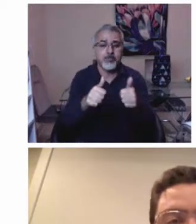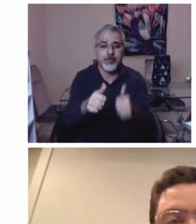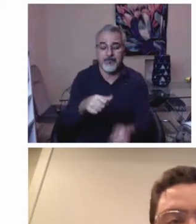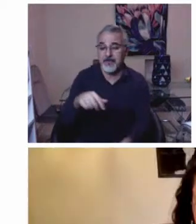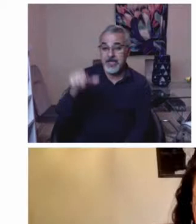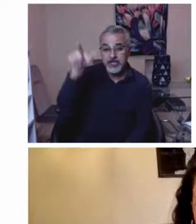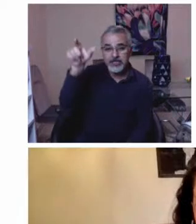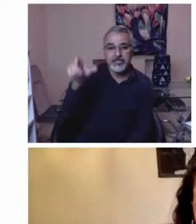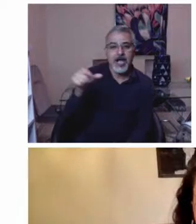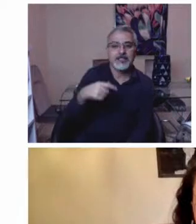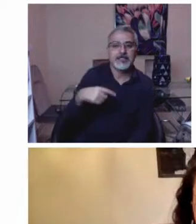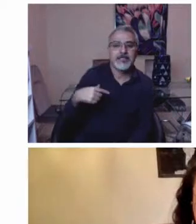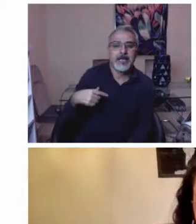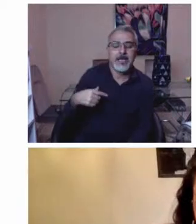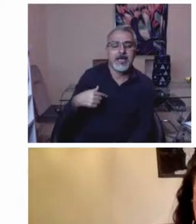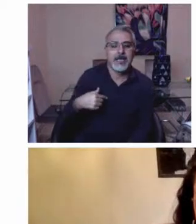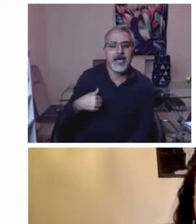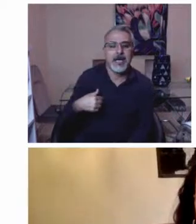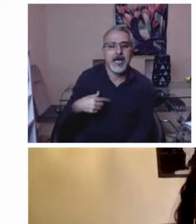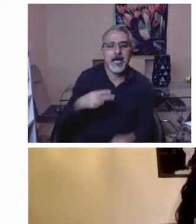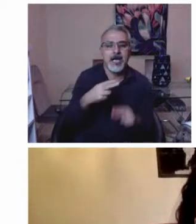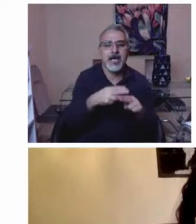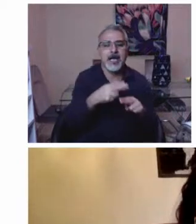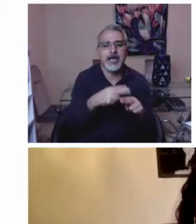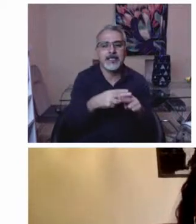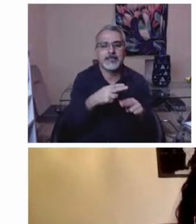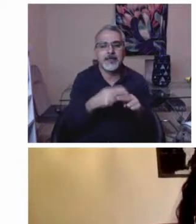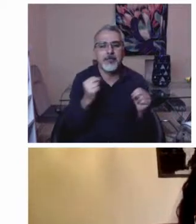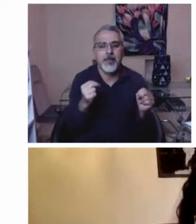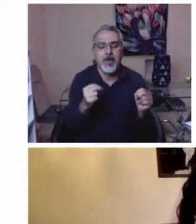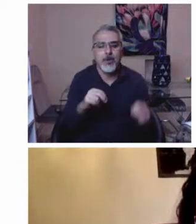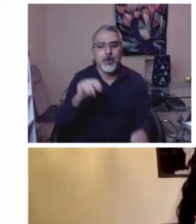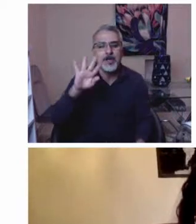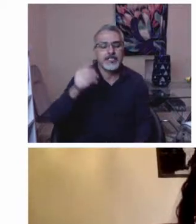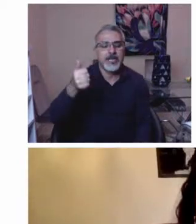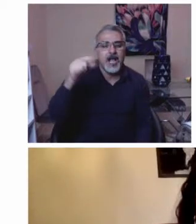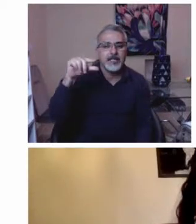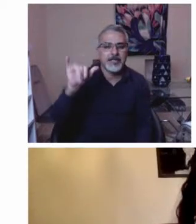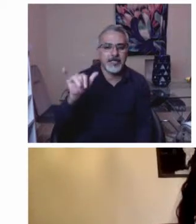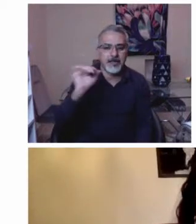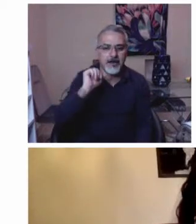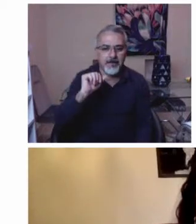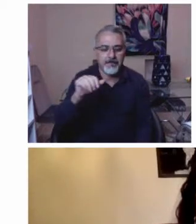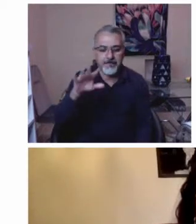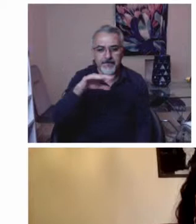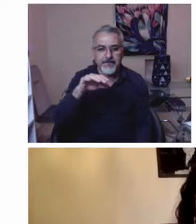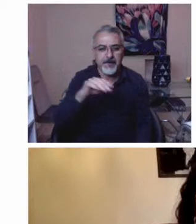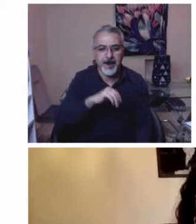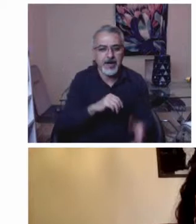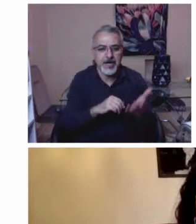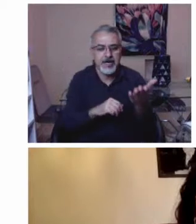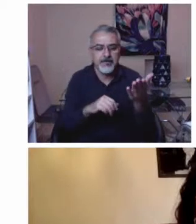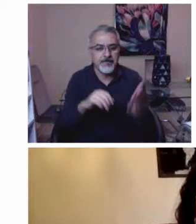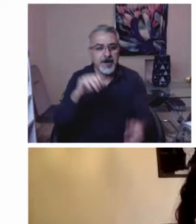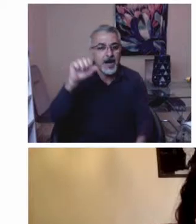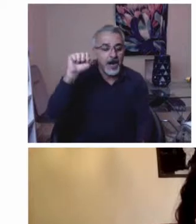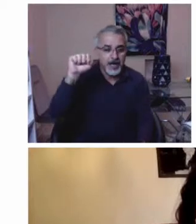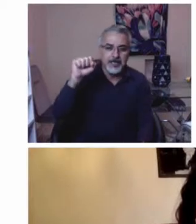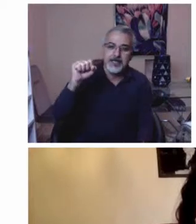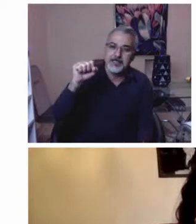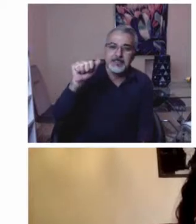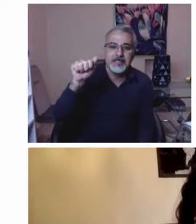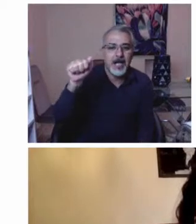the YPS Research Network for the United Network of Young Peace Builders, and you also work on this question